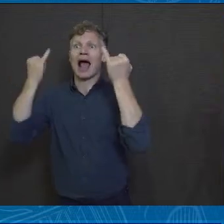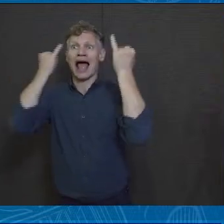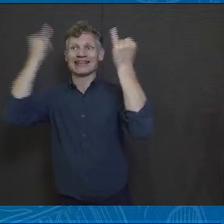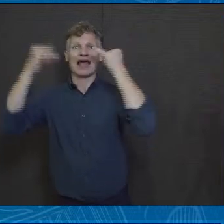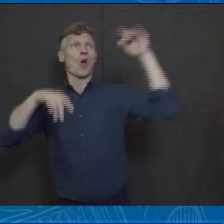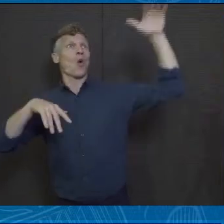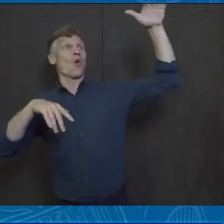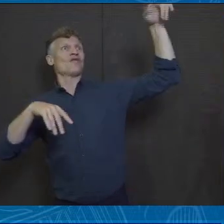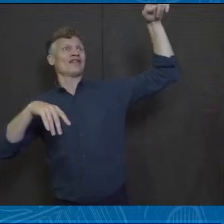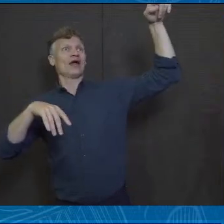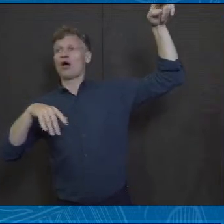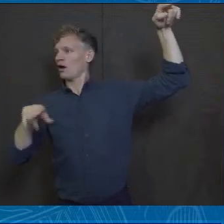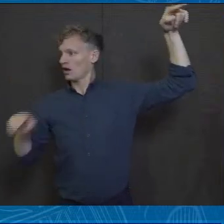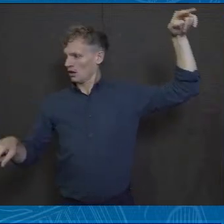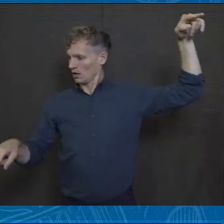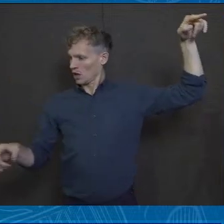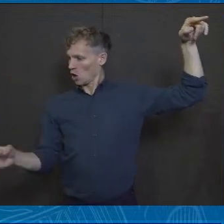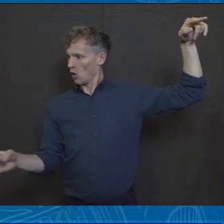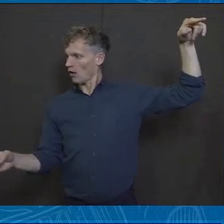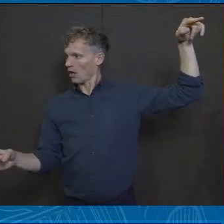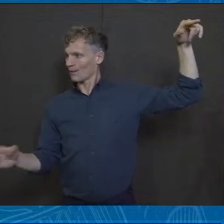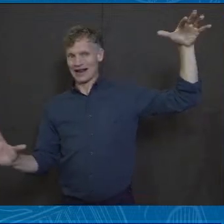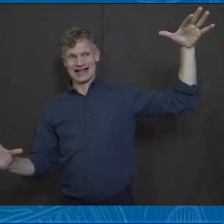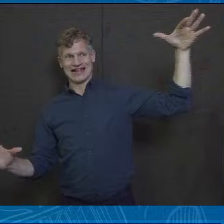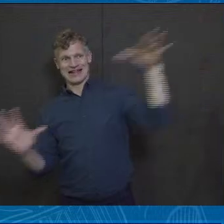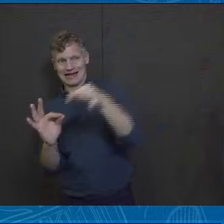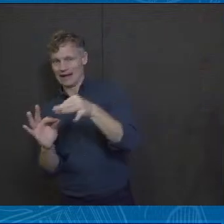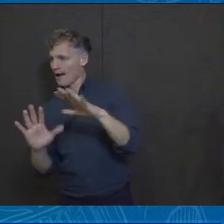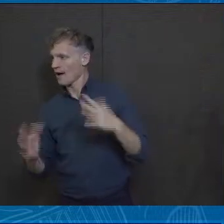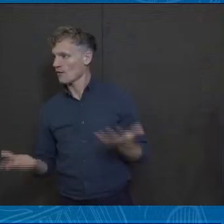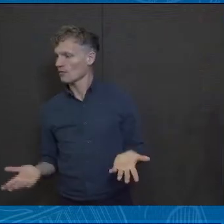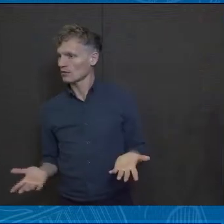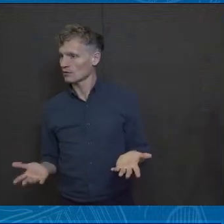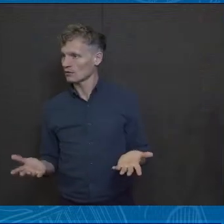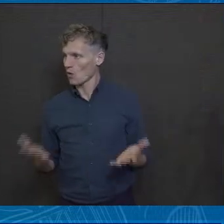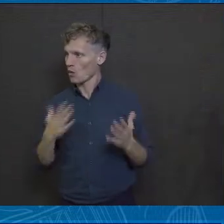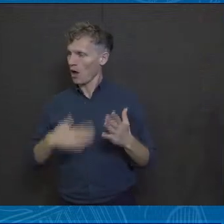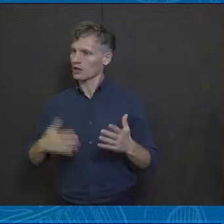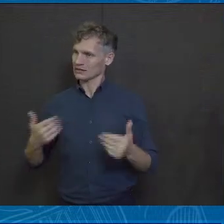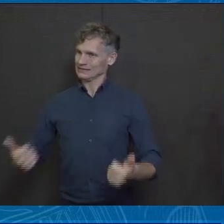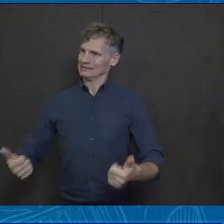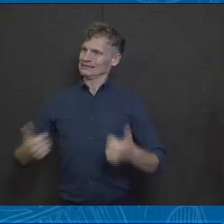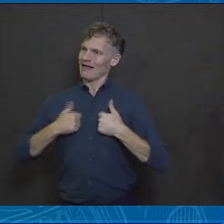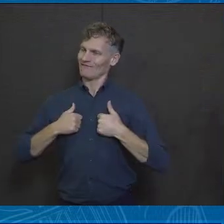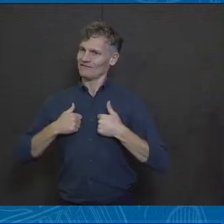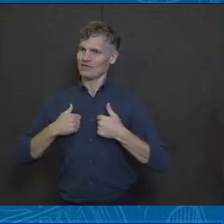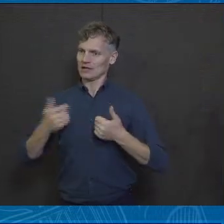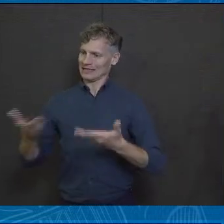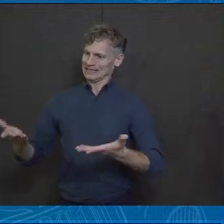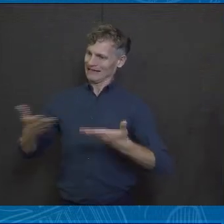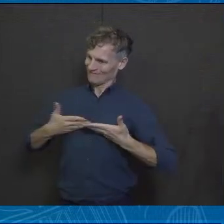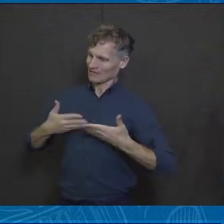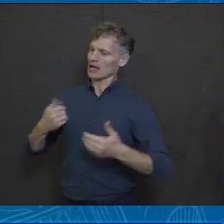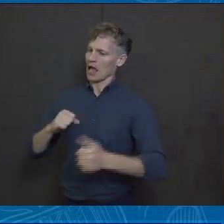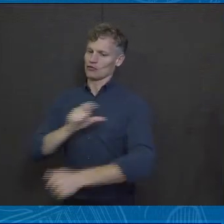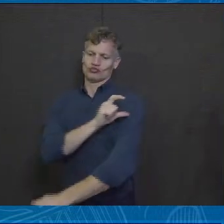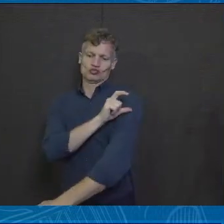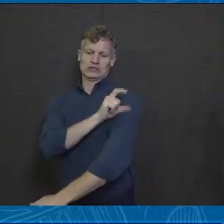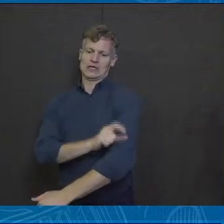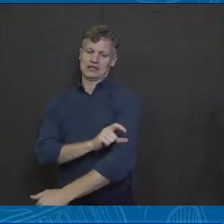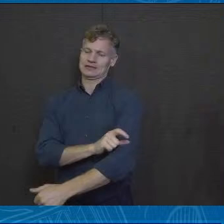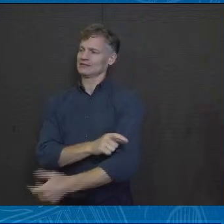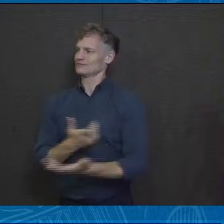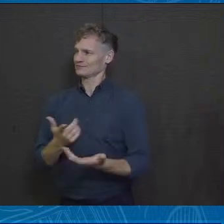contextualize it and own it so we can be resilient on our own when we stand up. Information is power,